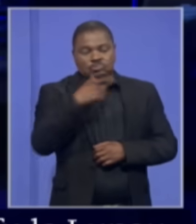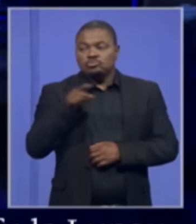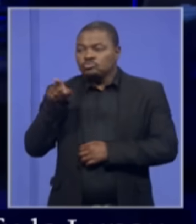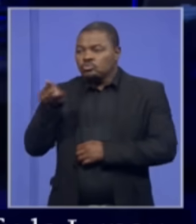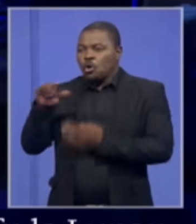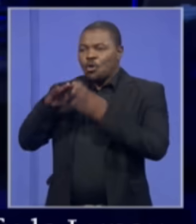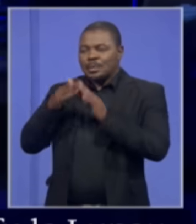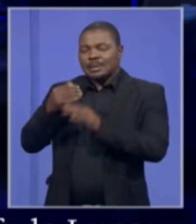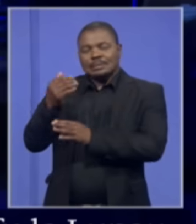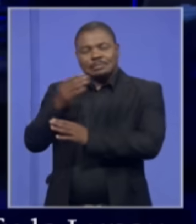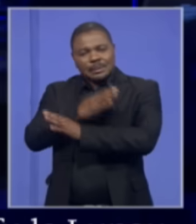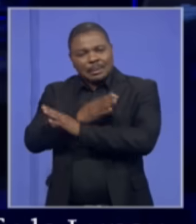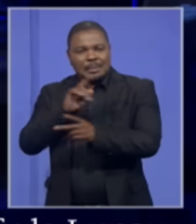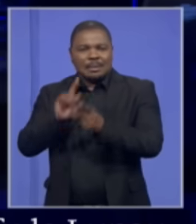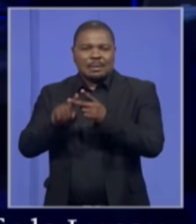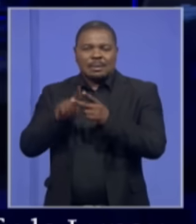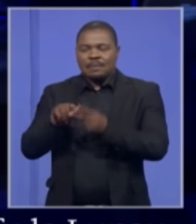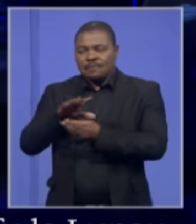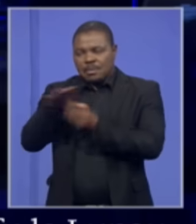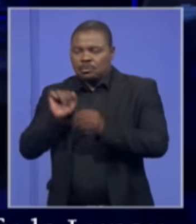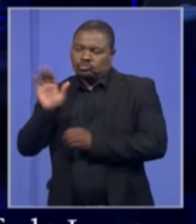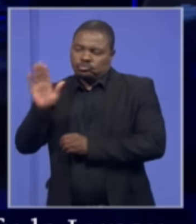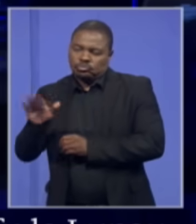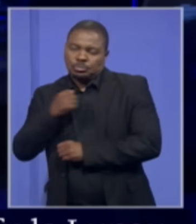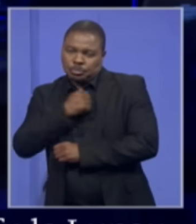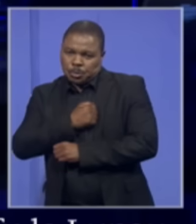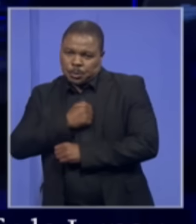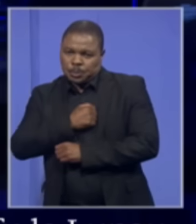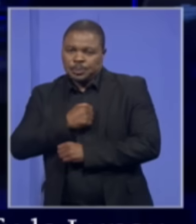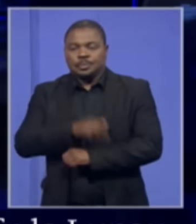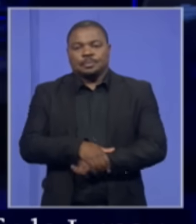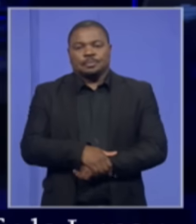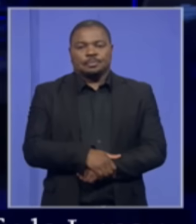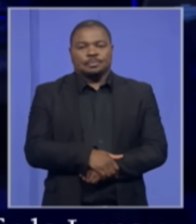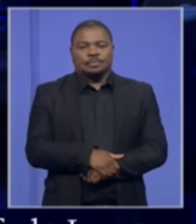aing ba Zambia le ho lelapa la hae.